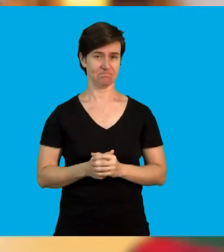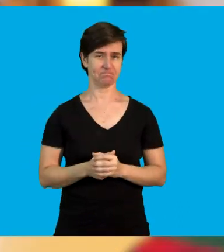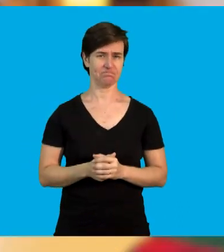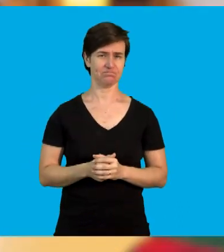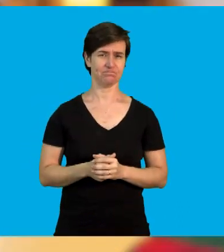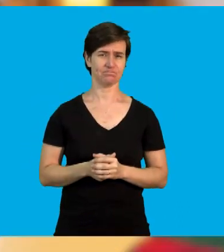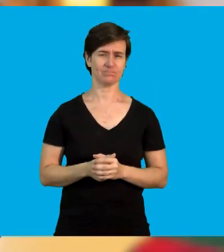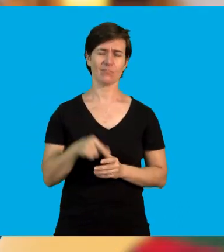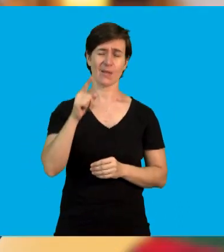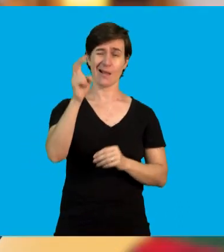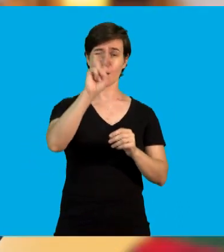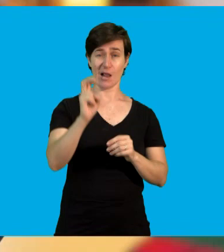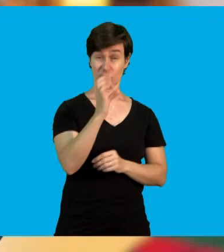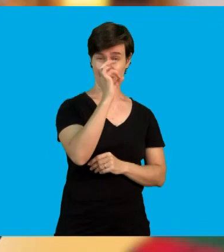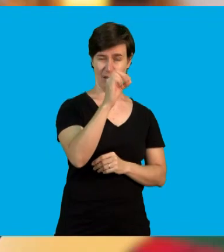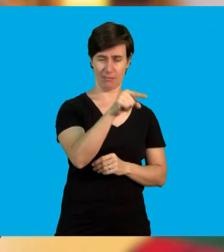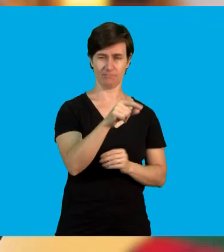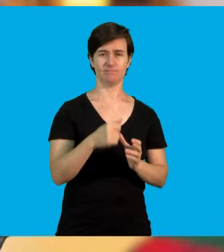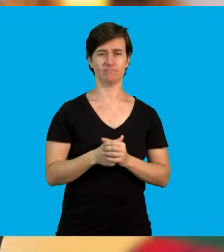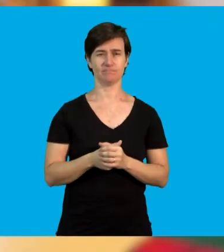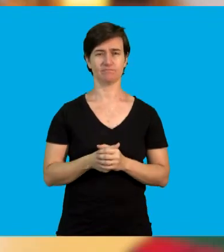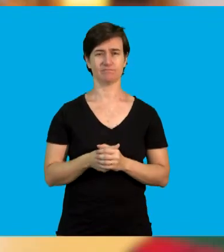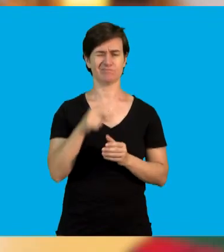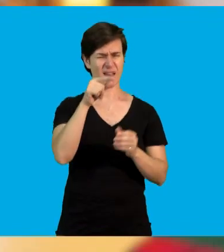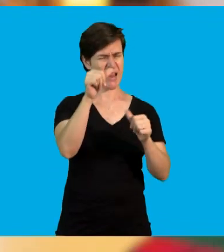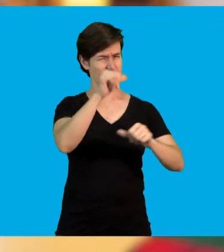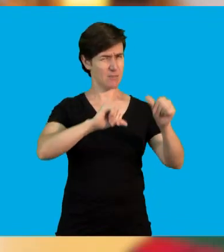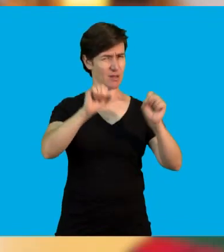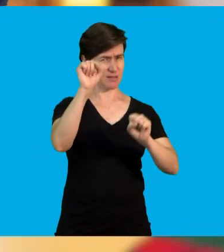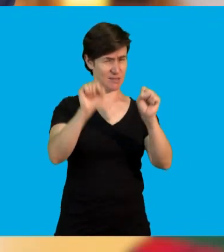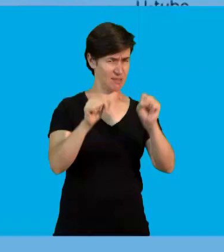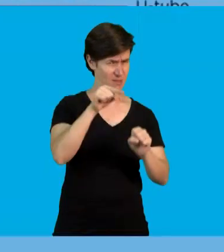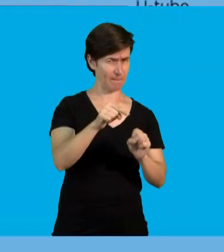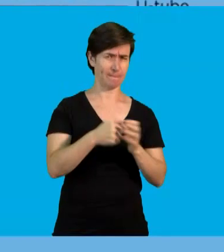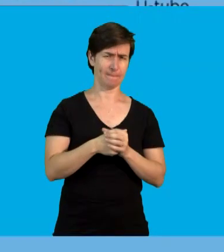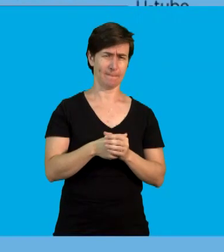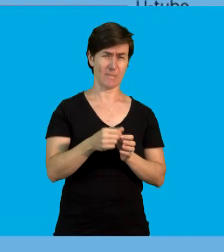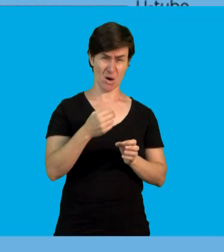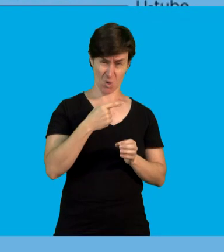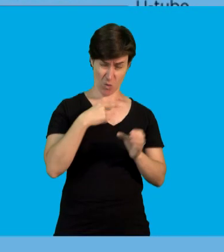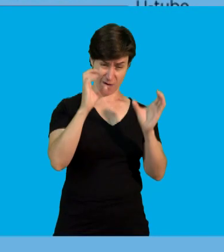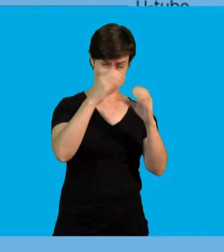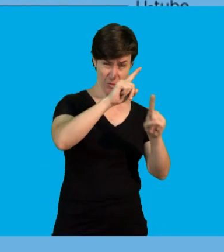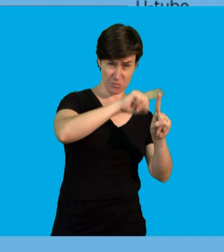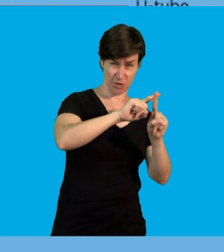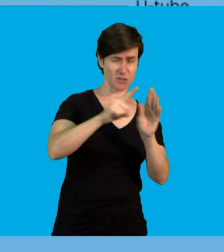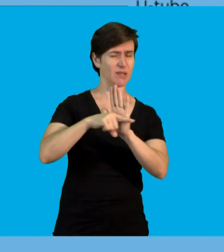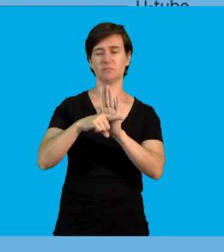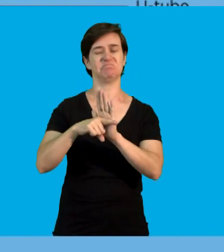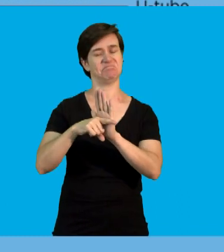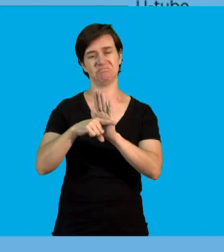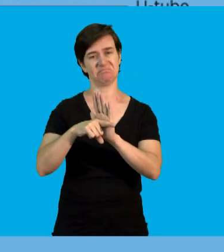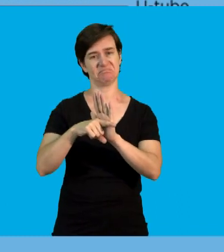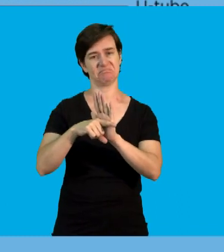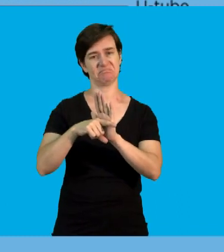Now in this case, in terms of electric cells as a chemical system, we're not going to be looking at the positive terminal and the